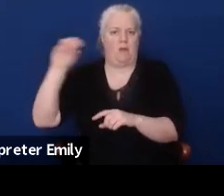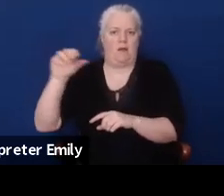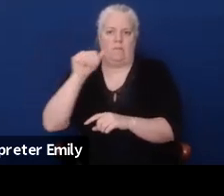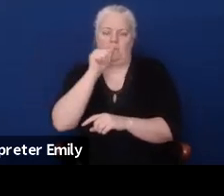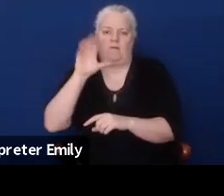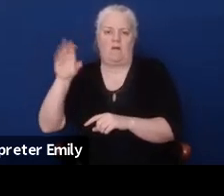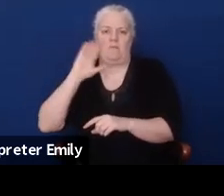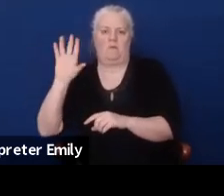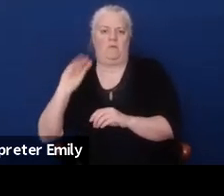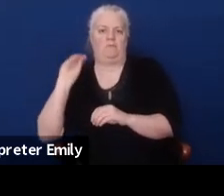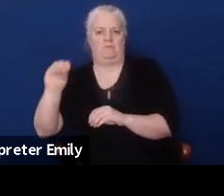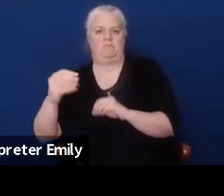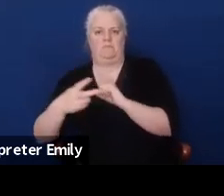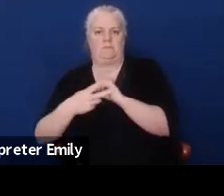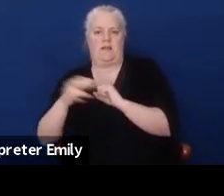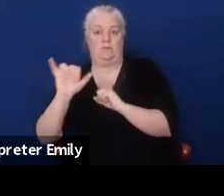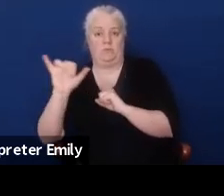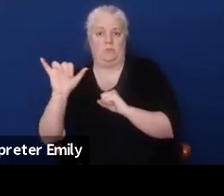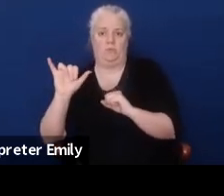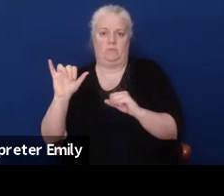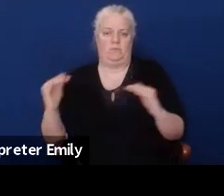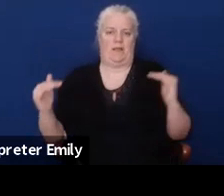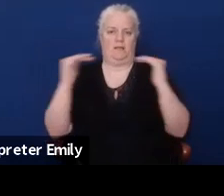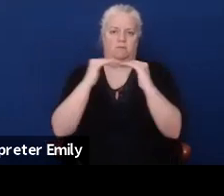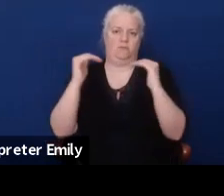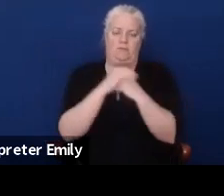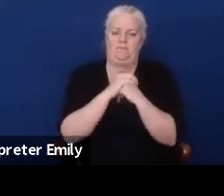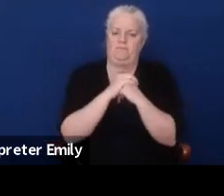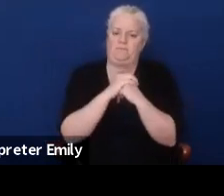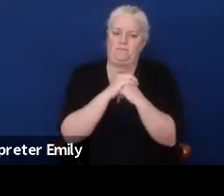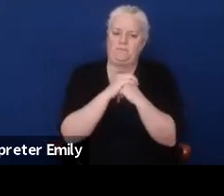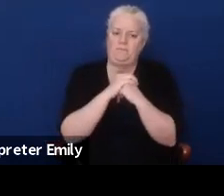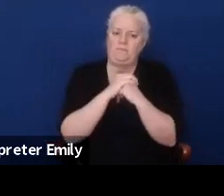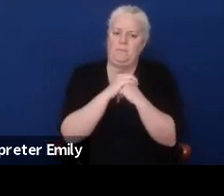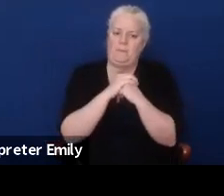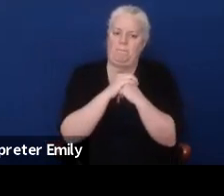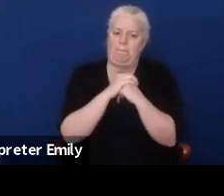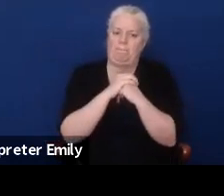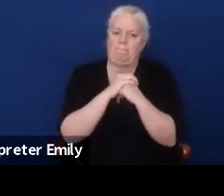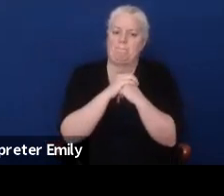all together. And the tax on them is also deferred after you withdraw.